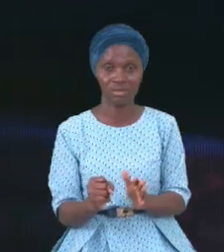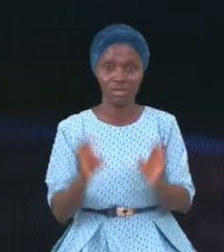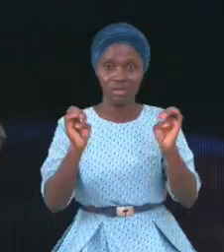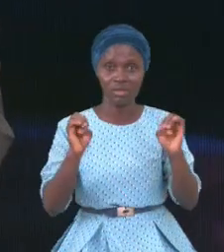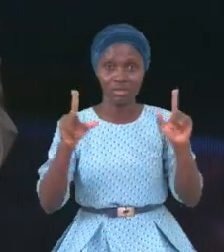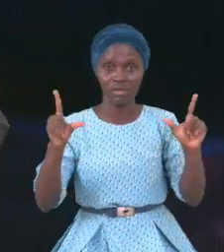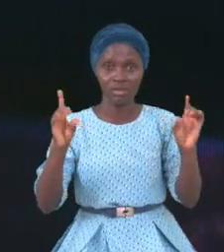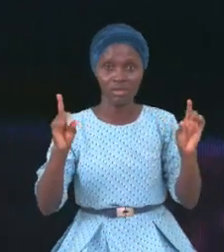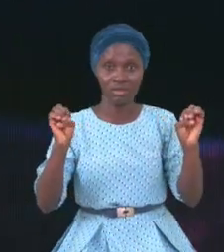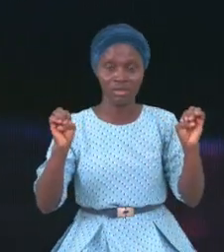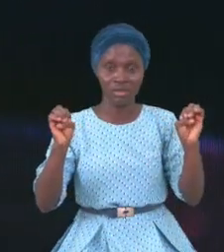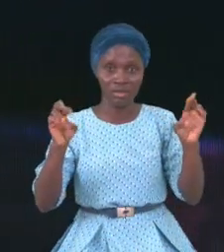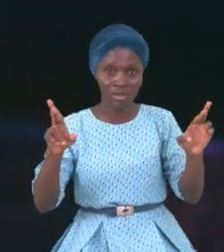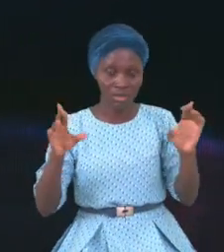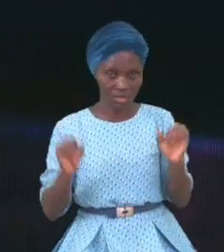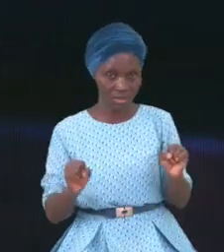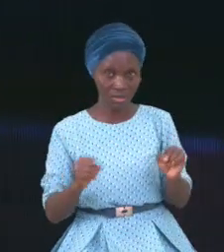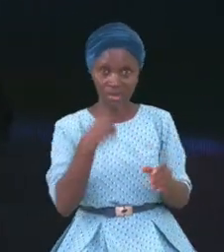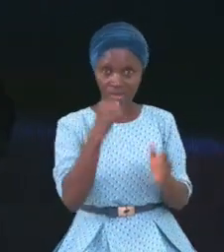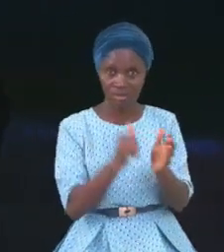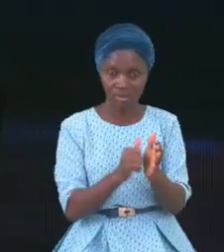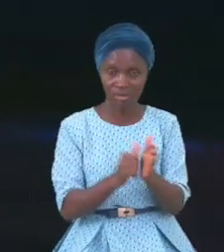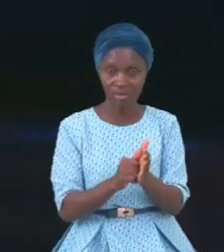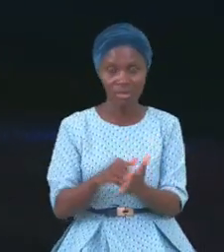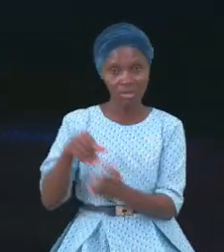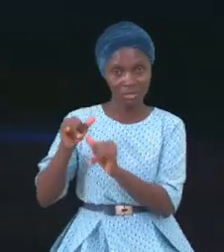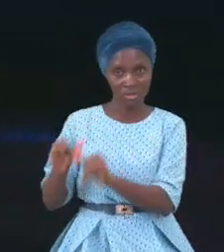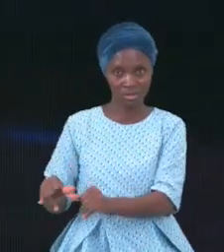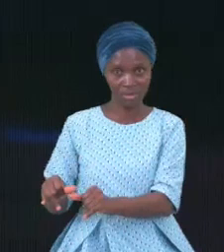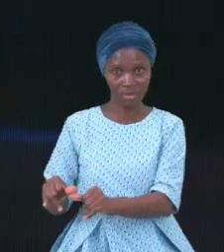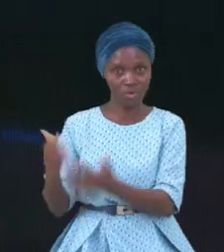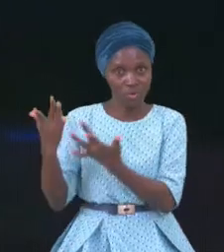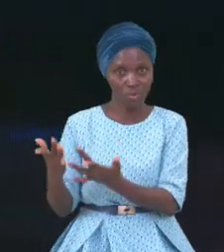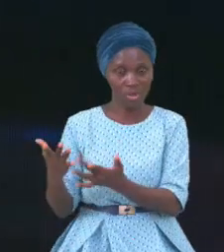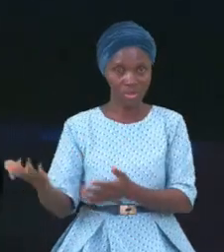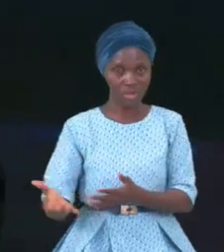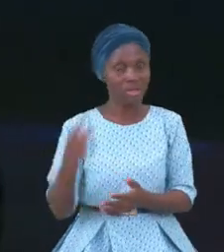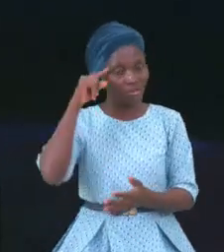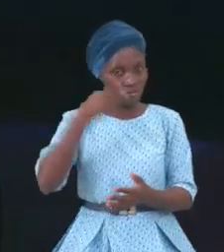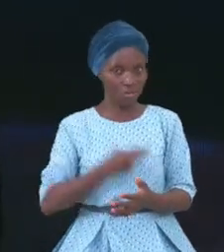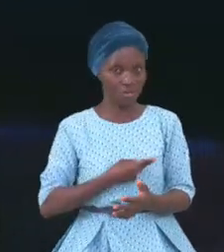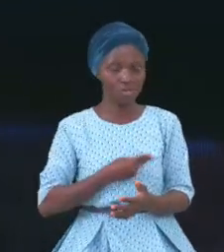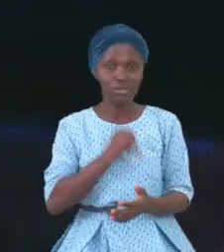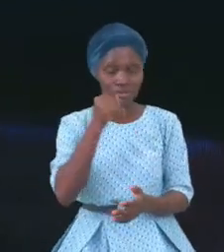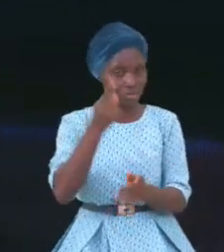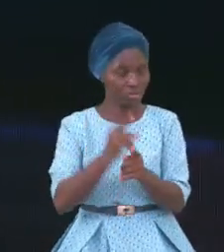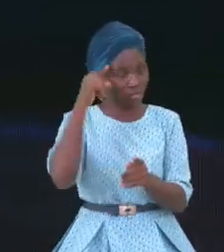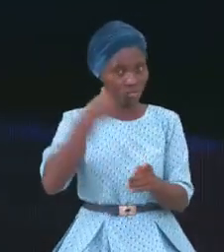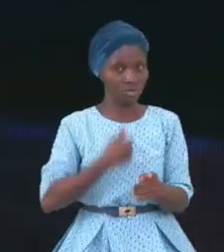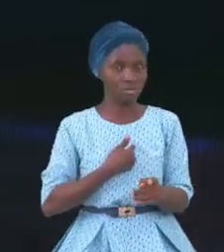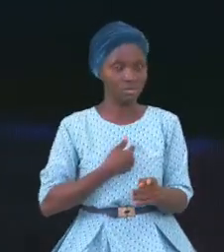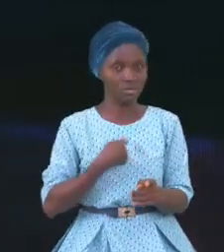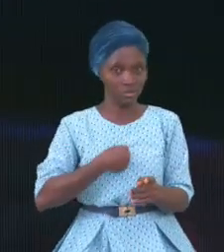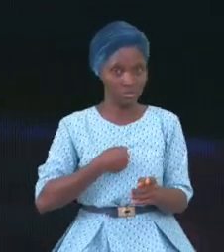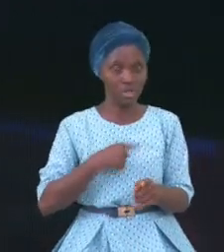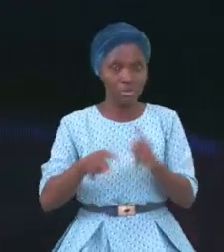tarry ye here for us. Not just for me, for us, because Joshua was going with him.